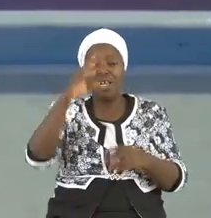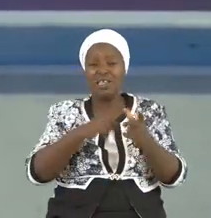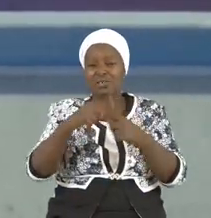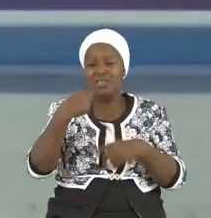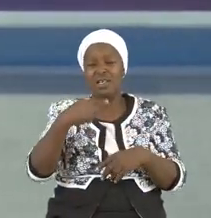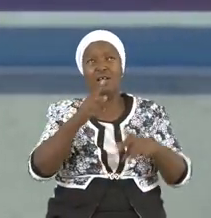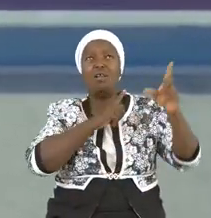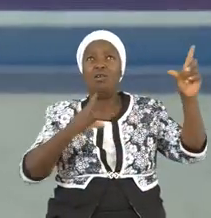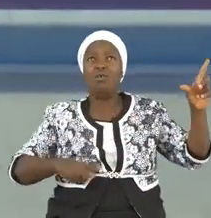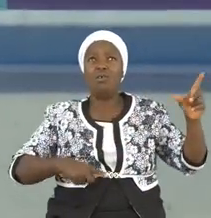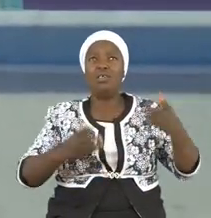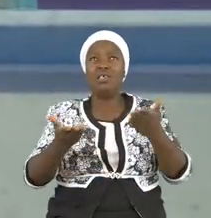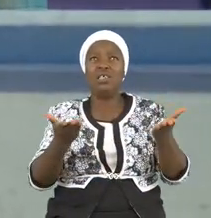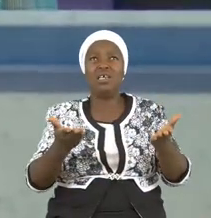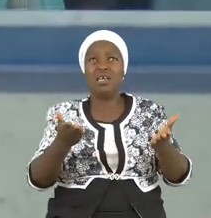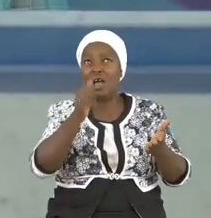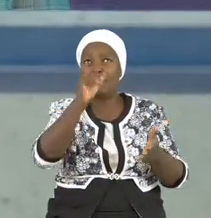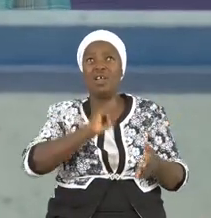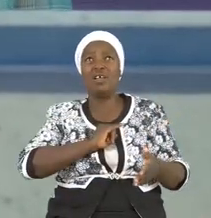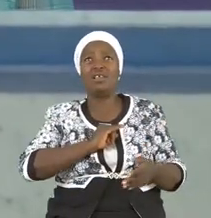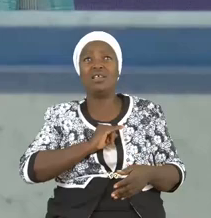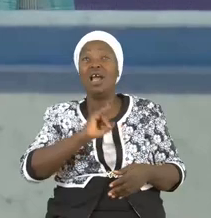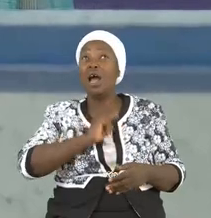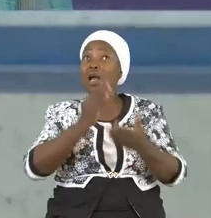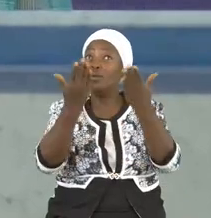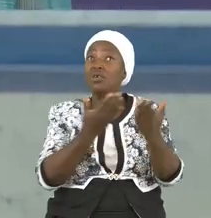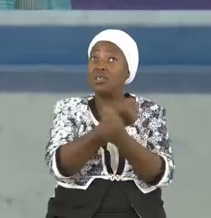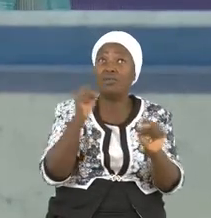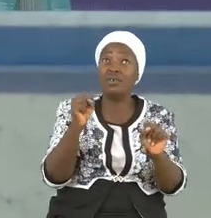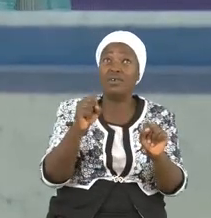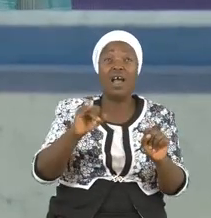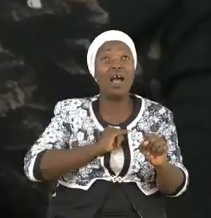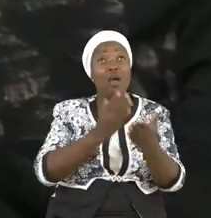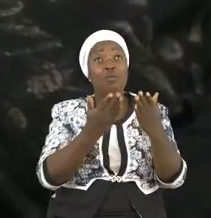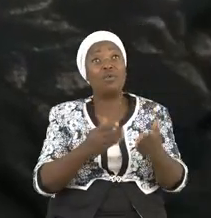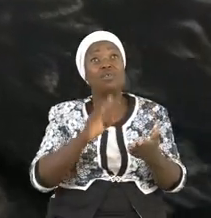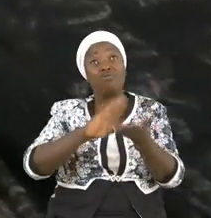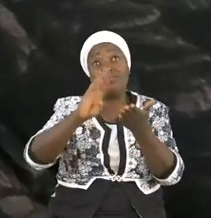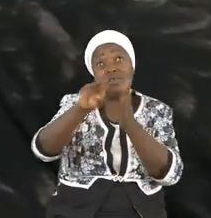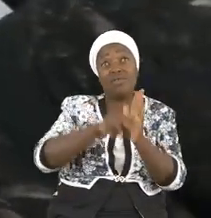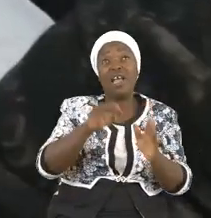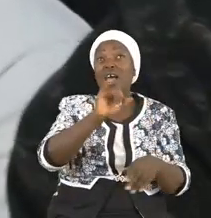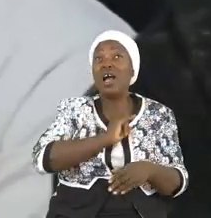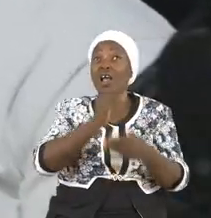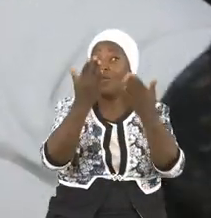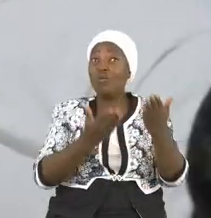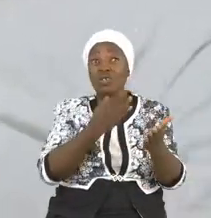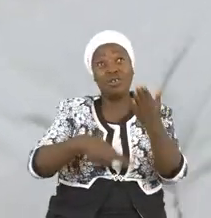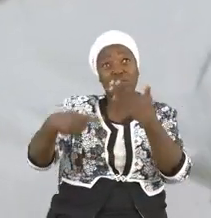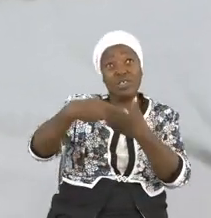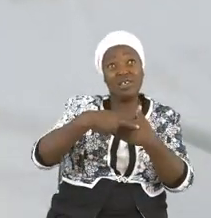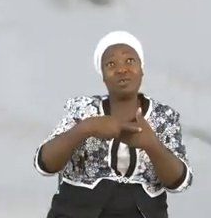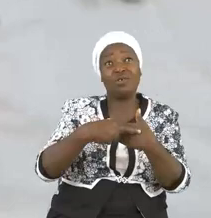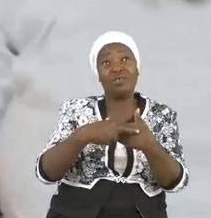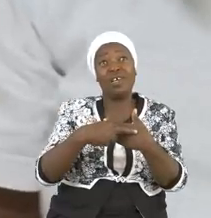want salvation. I want redemption. I want reconciliation. I